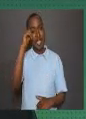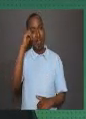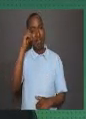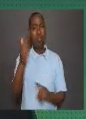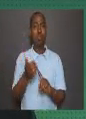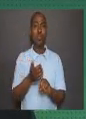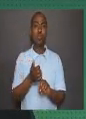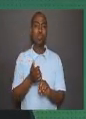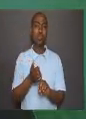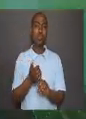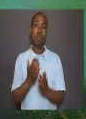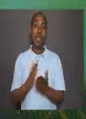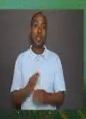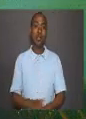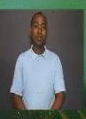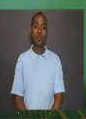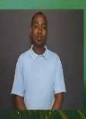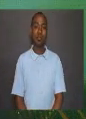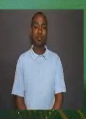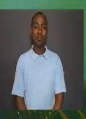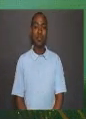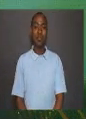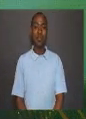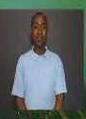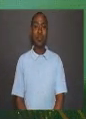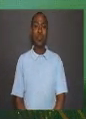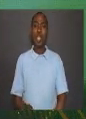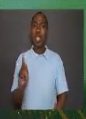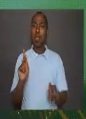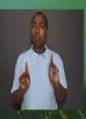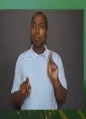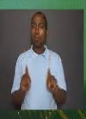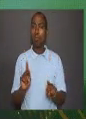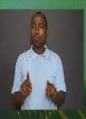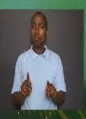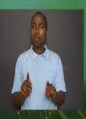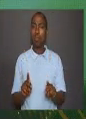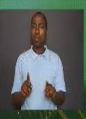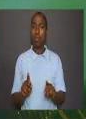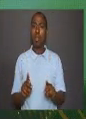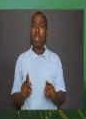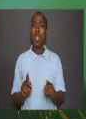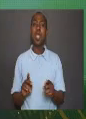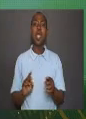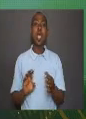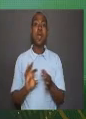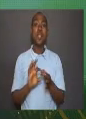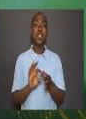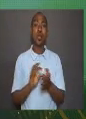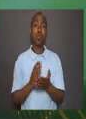the disease. Often, people will be cast out of their